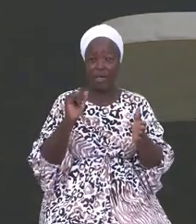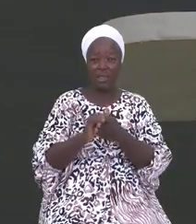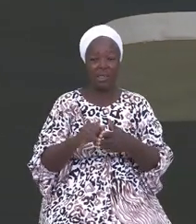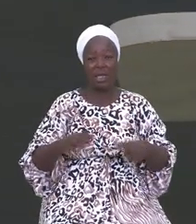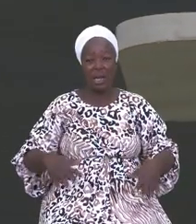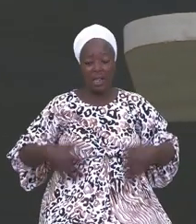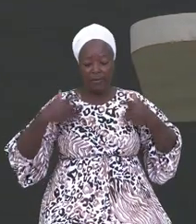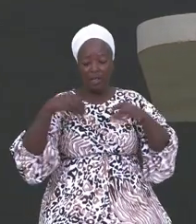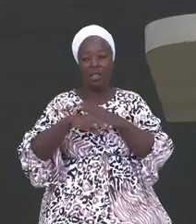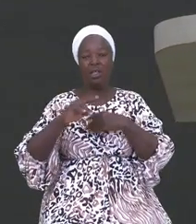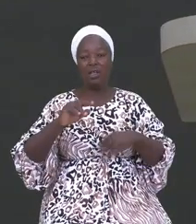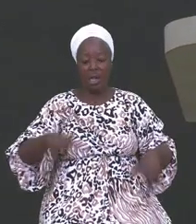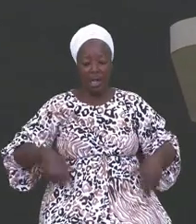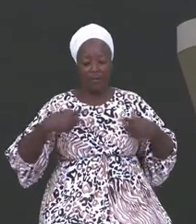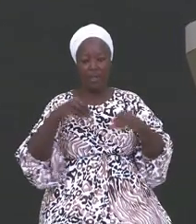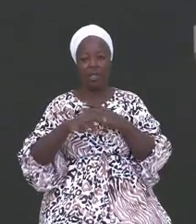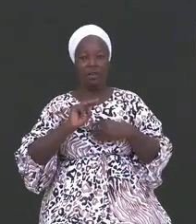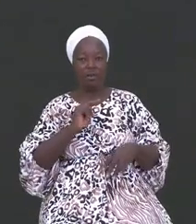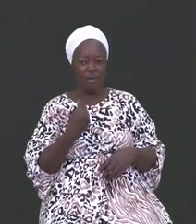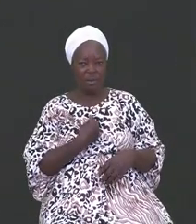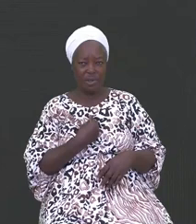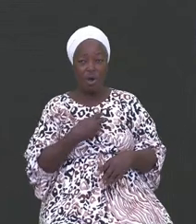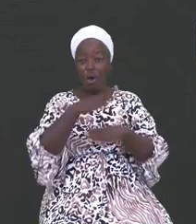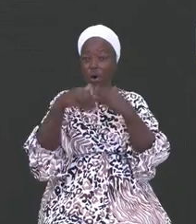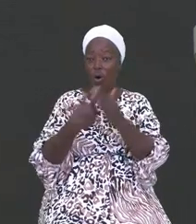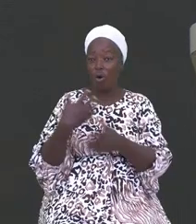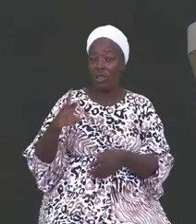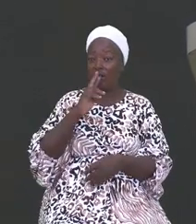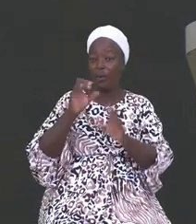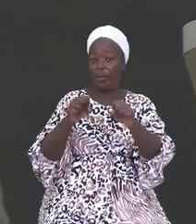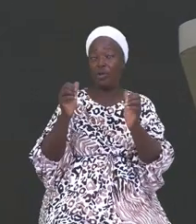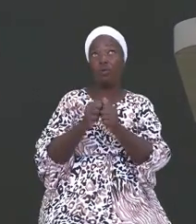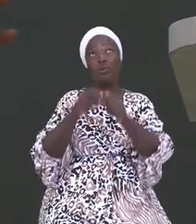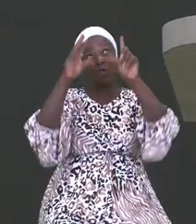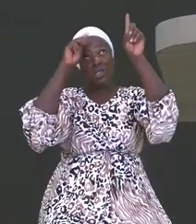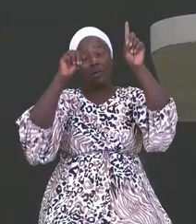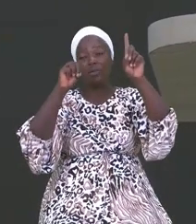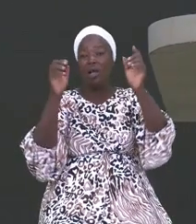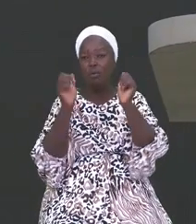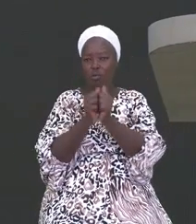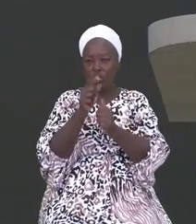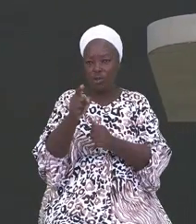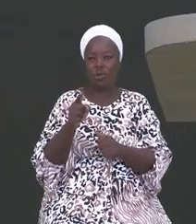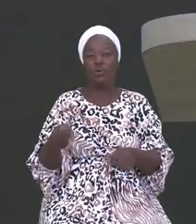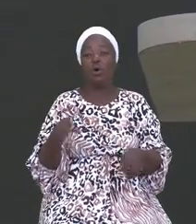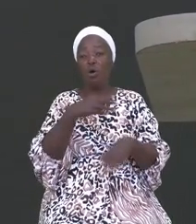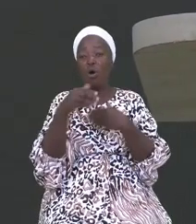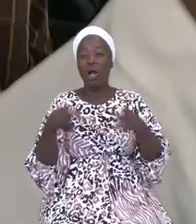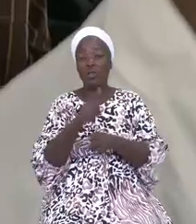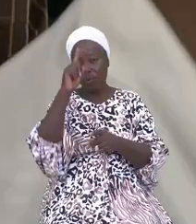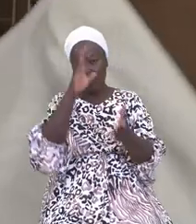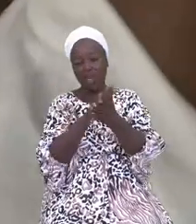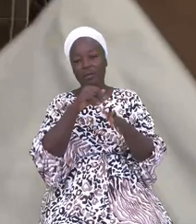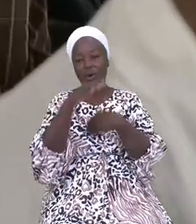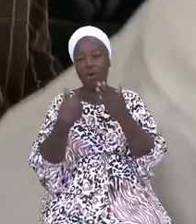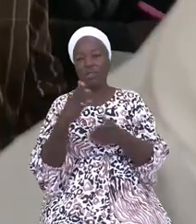us. All things are possible with him. With you as you believe, all things are possible.